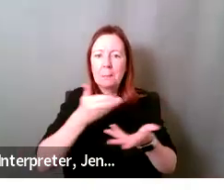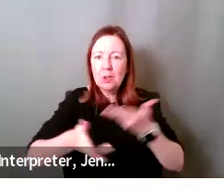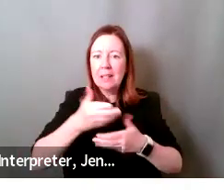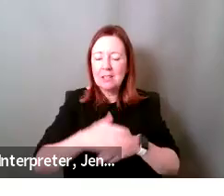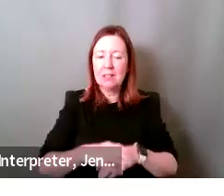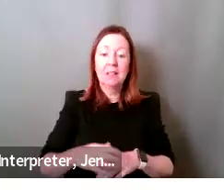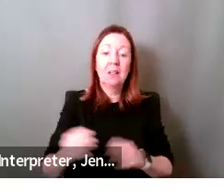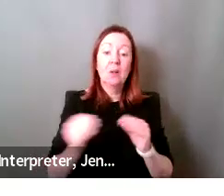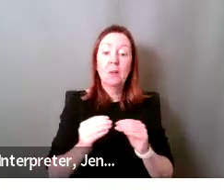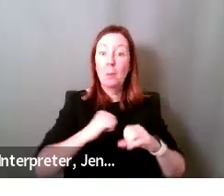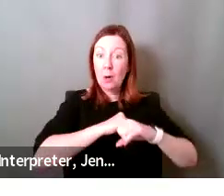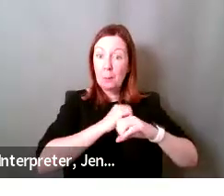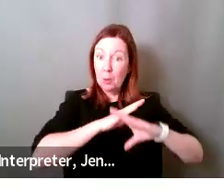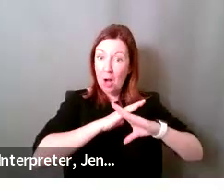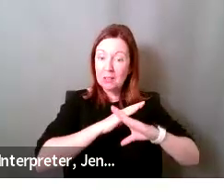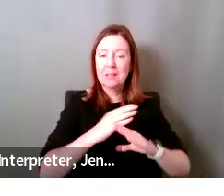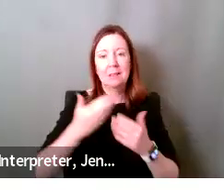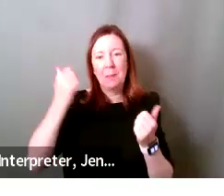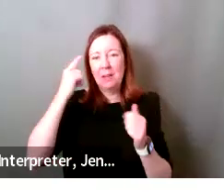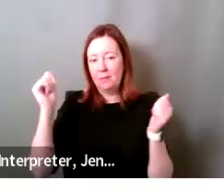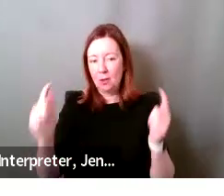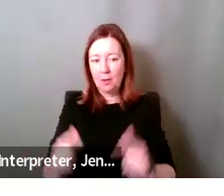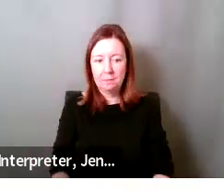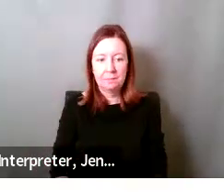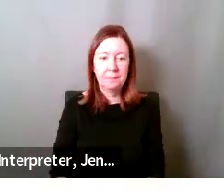more precautions you take, the better for everyone.